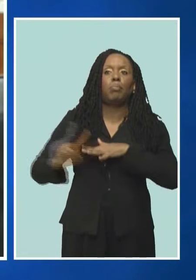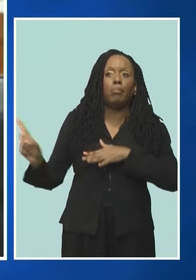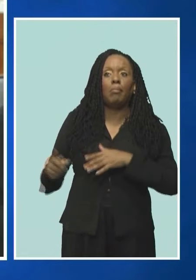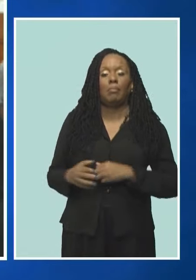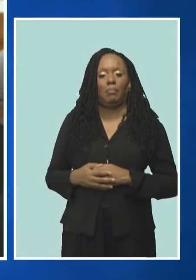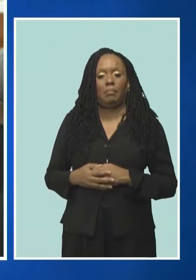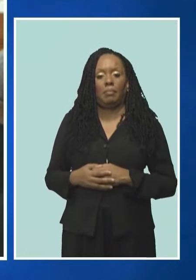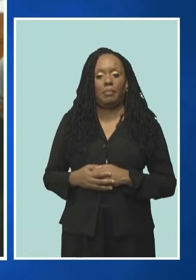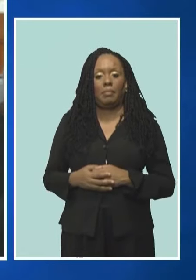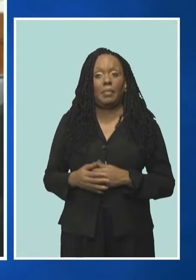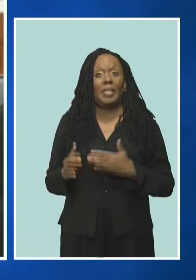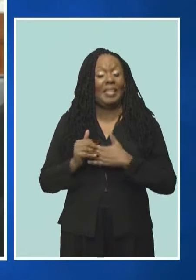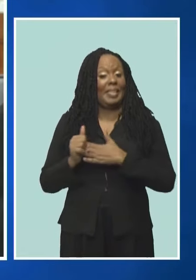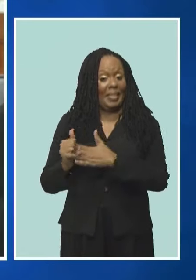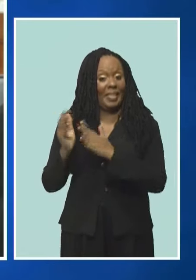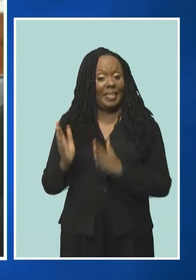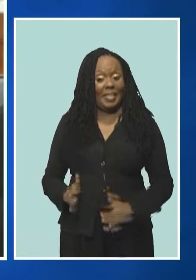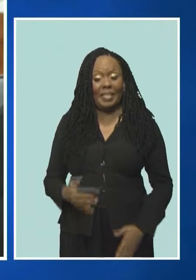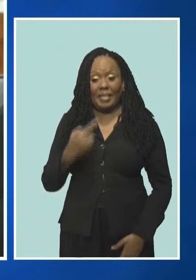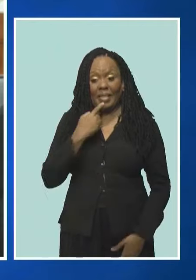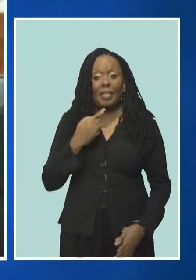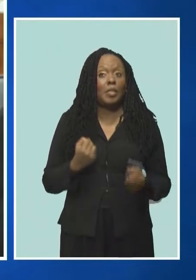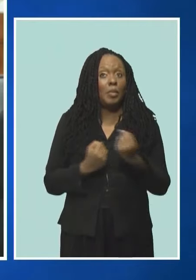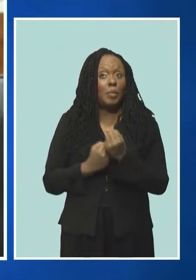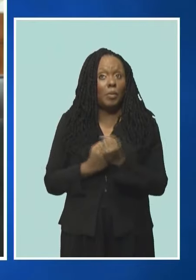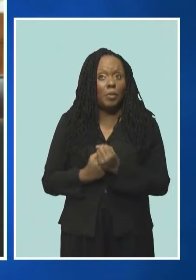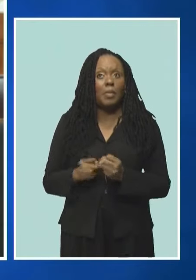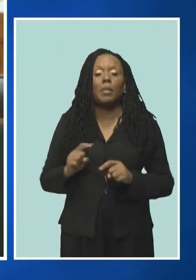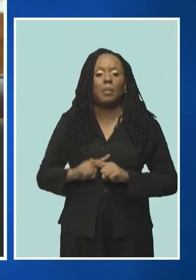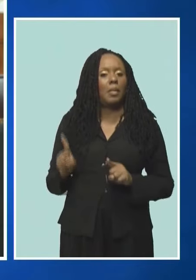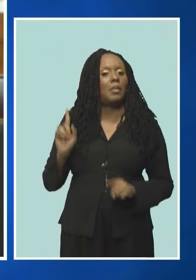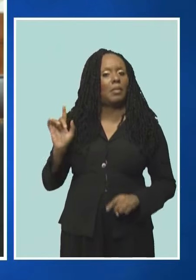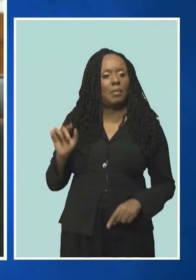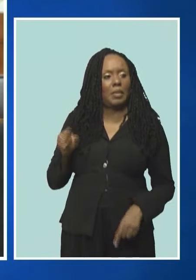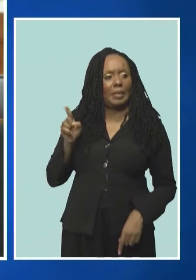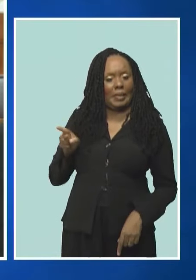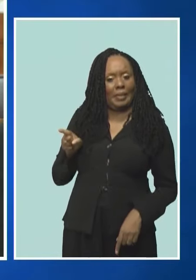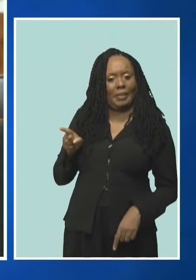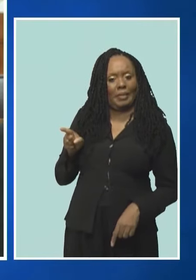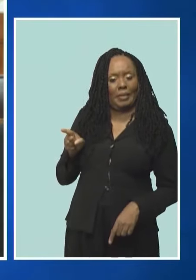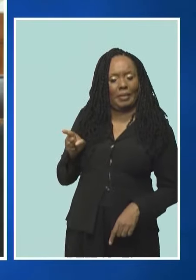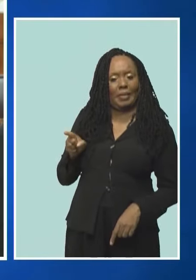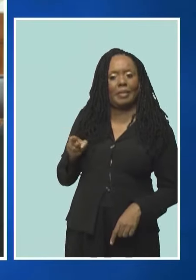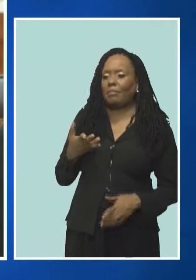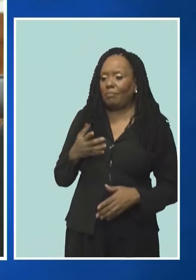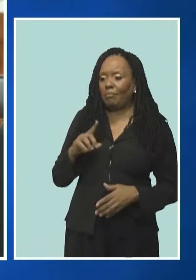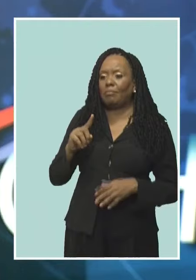that he is supporting the legislation, is a matter of grave concern to me.